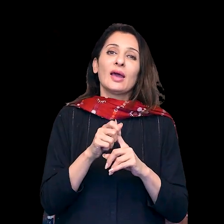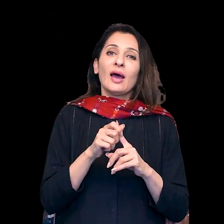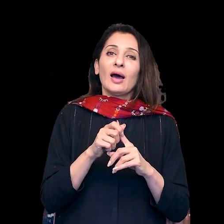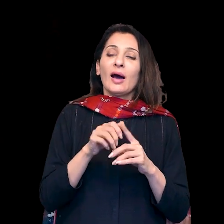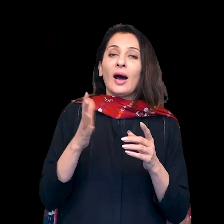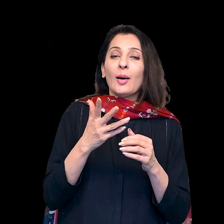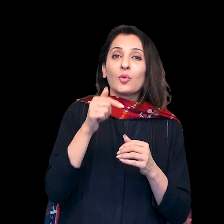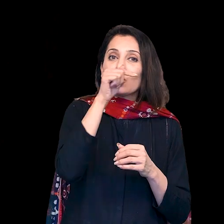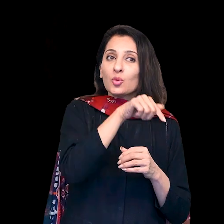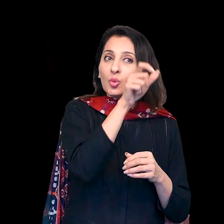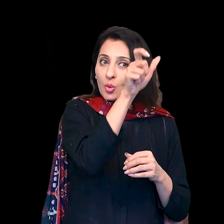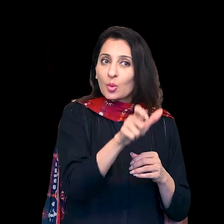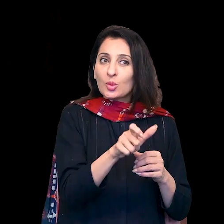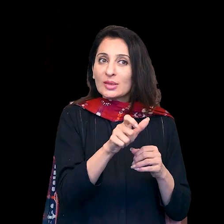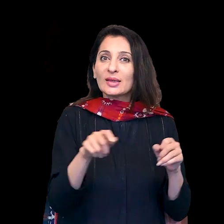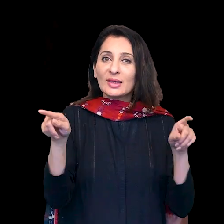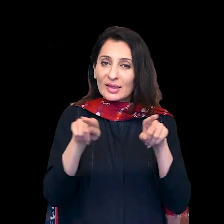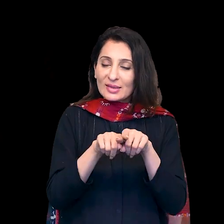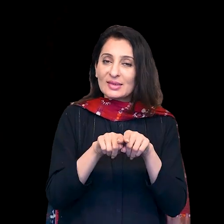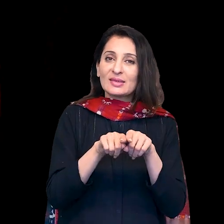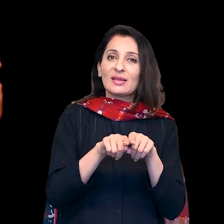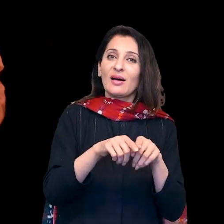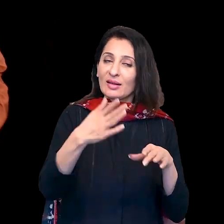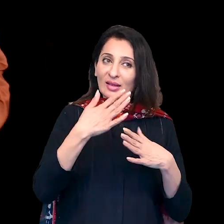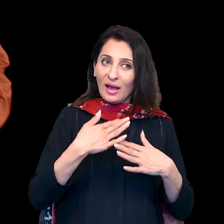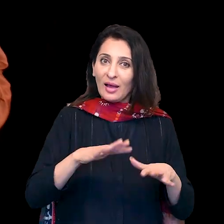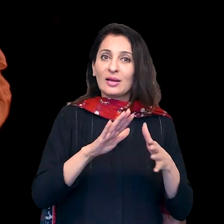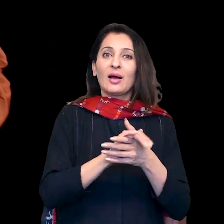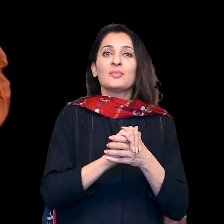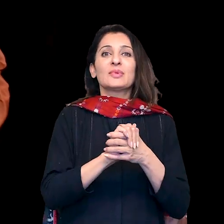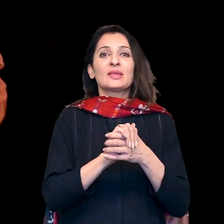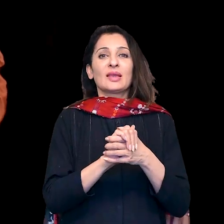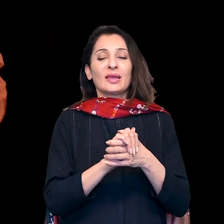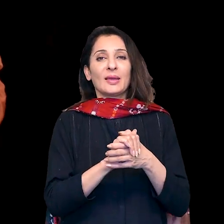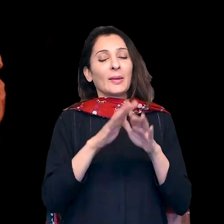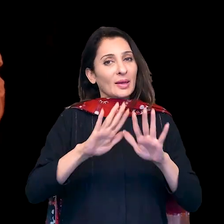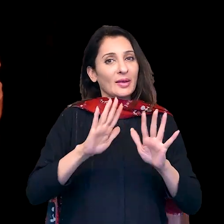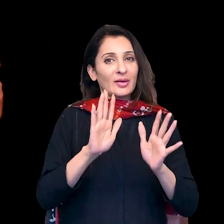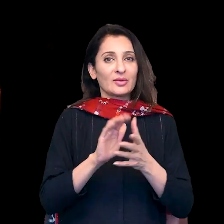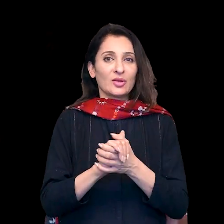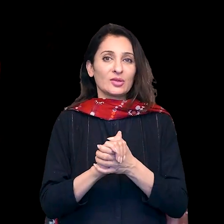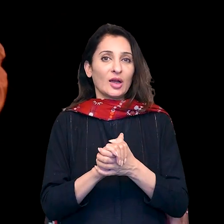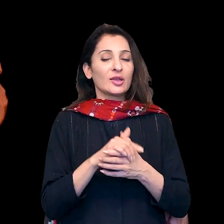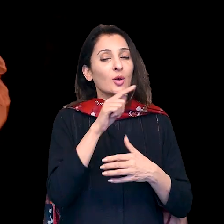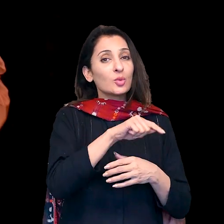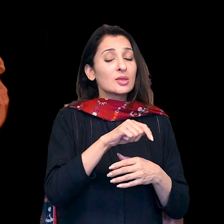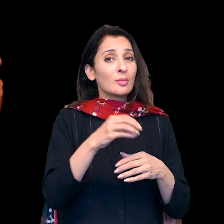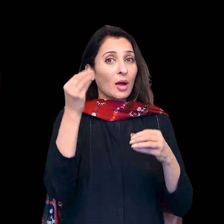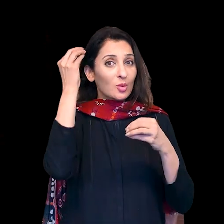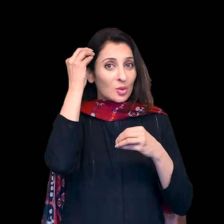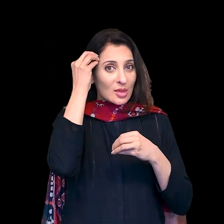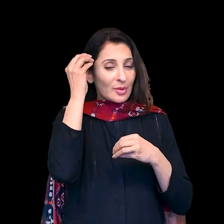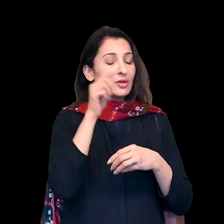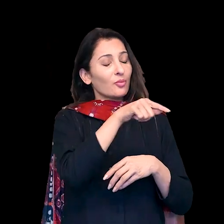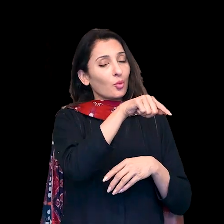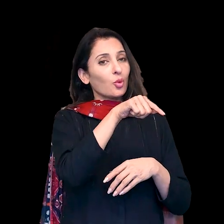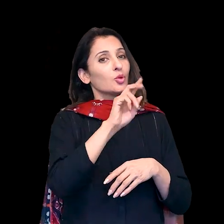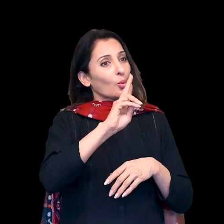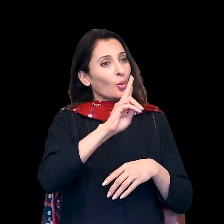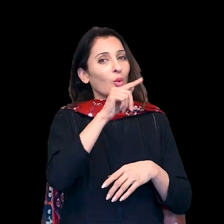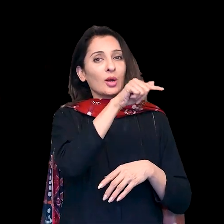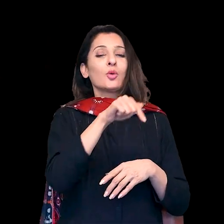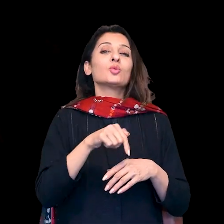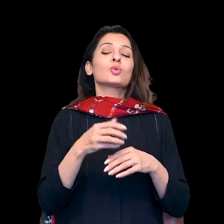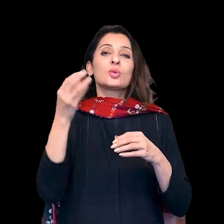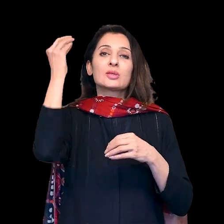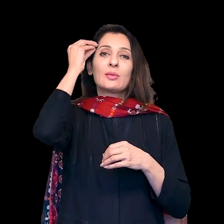when we're able to do that to the other. If you're with somebody who's unable to see, hear you, or understand you, it's not maybe